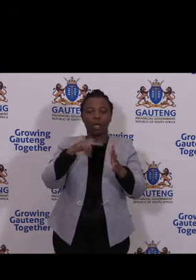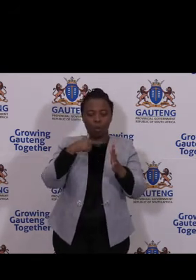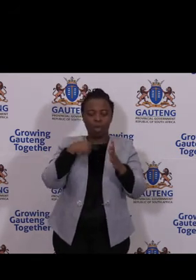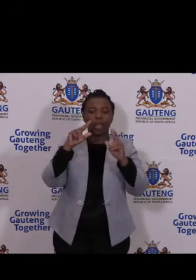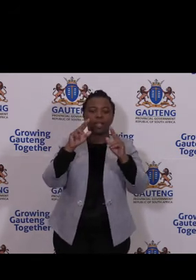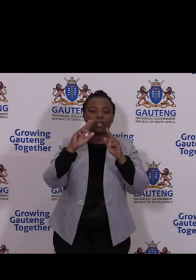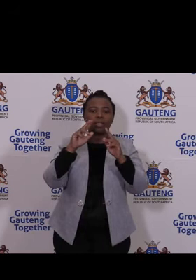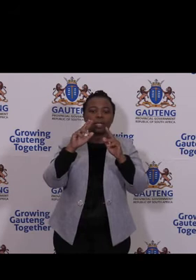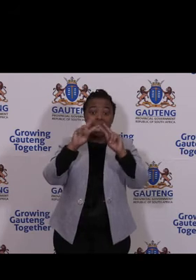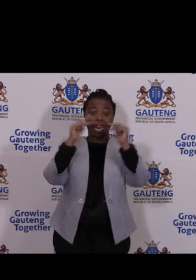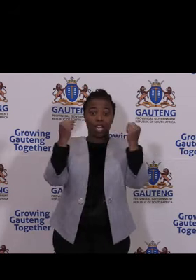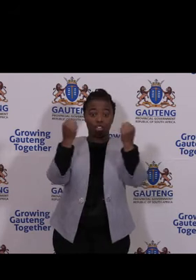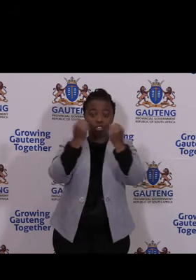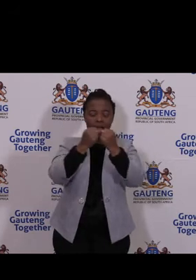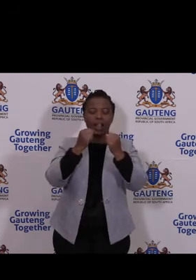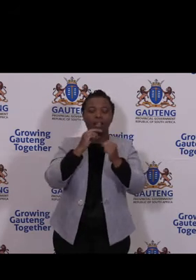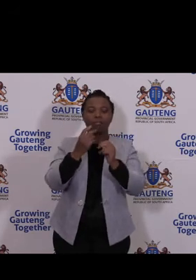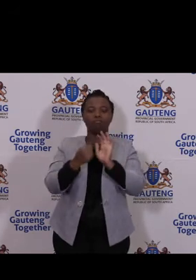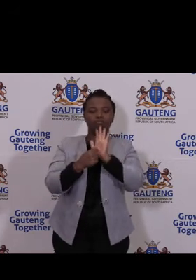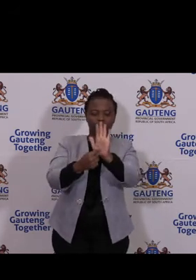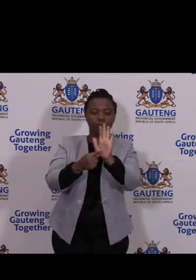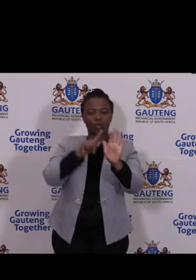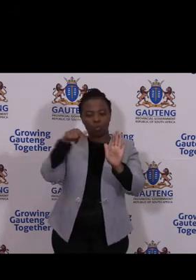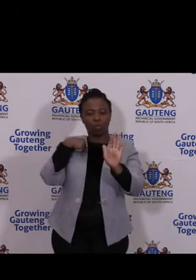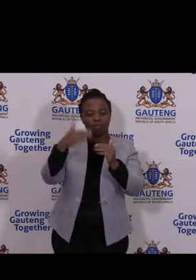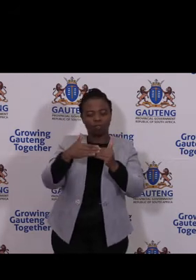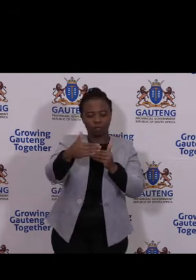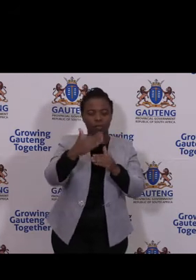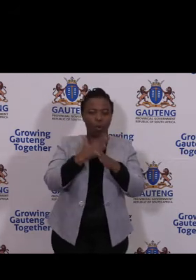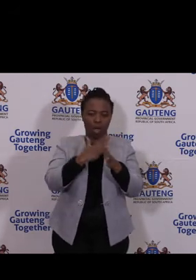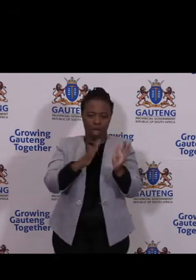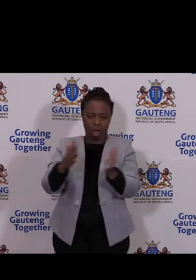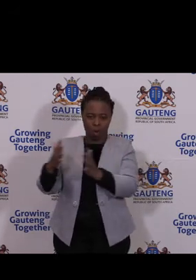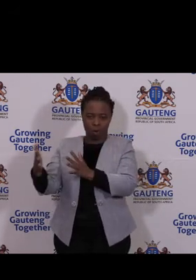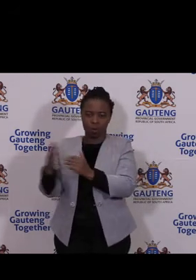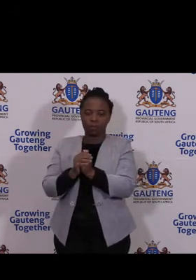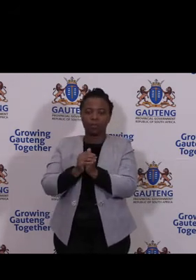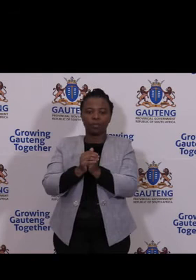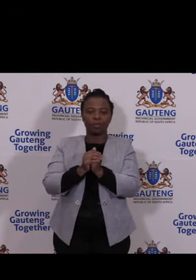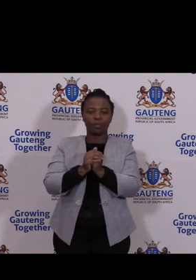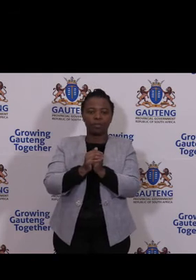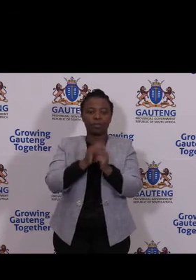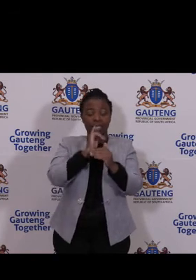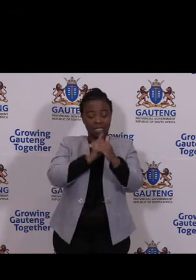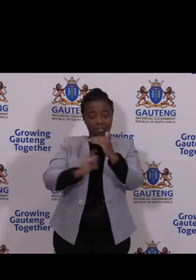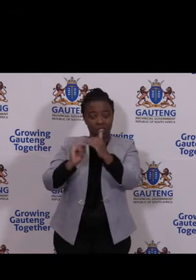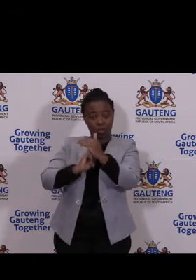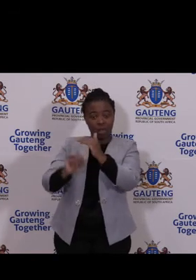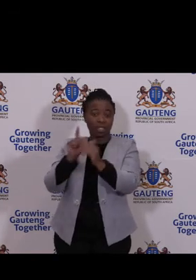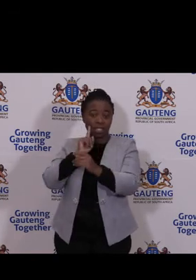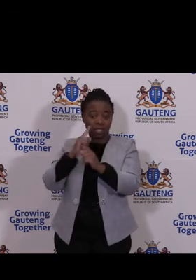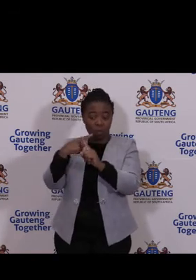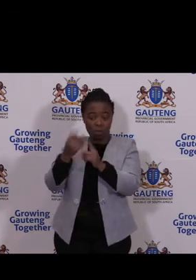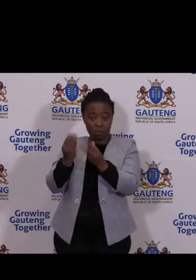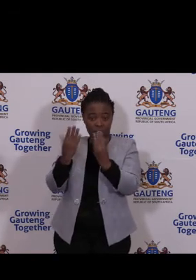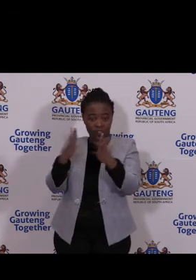announcement on how we're going to be going forward in terms of de-isolating individuals who have tested actually positive,